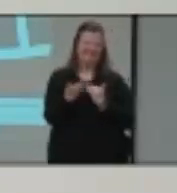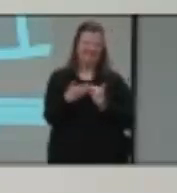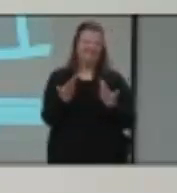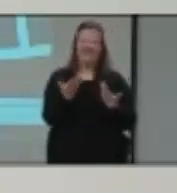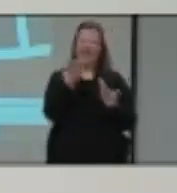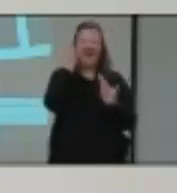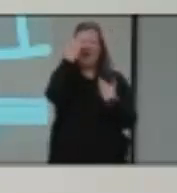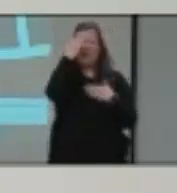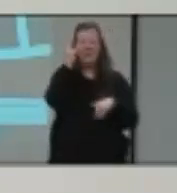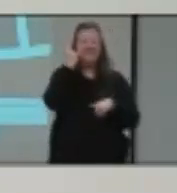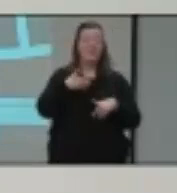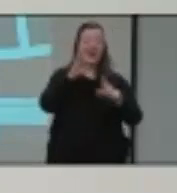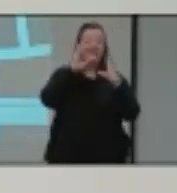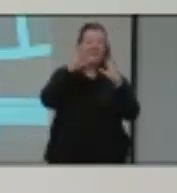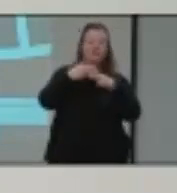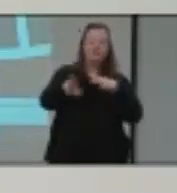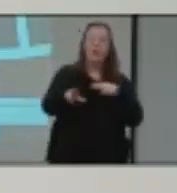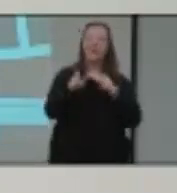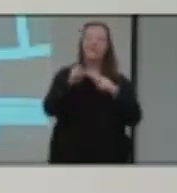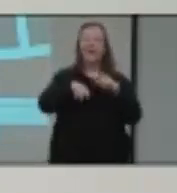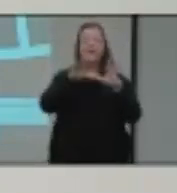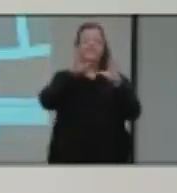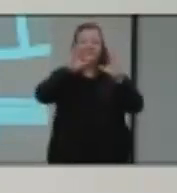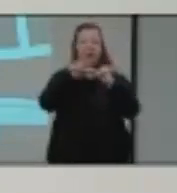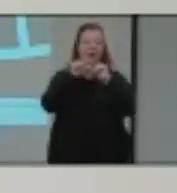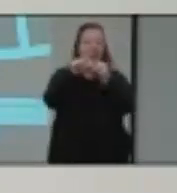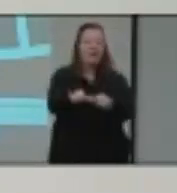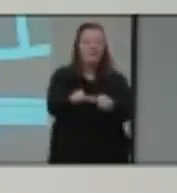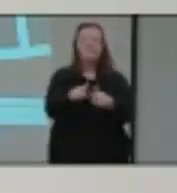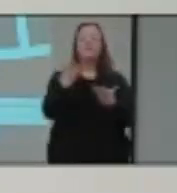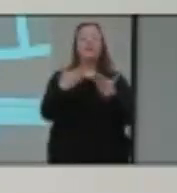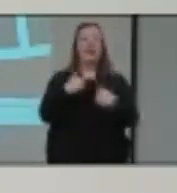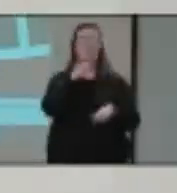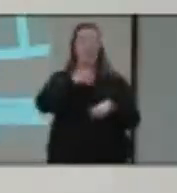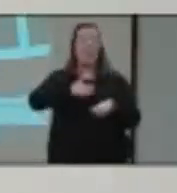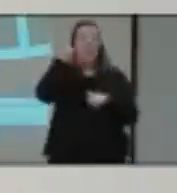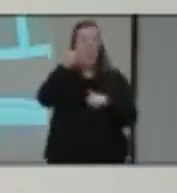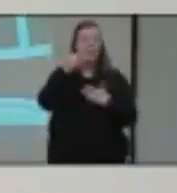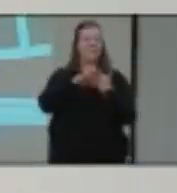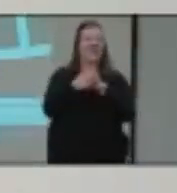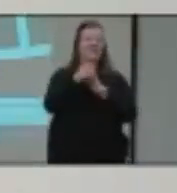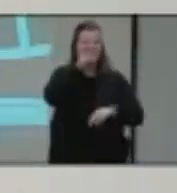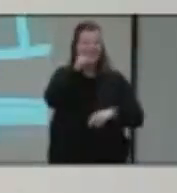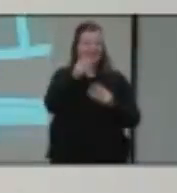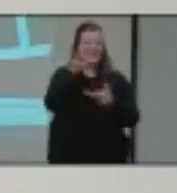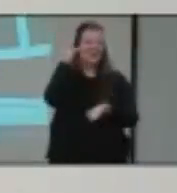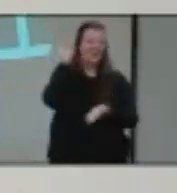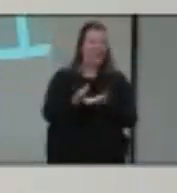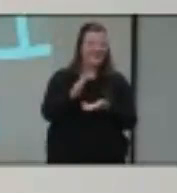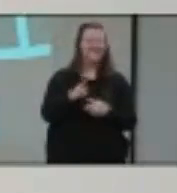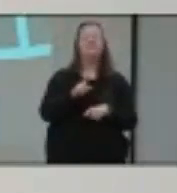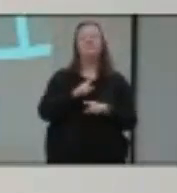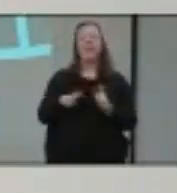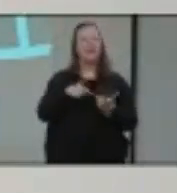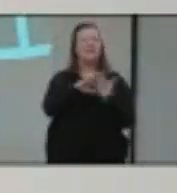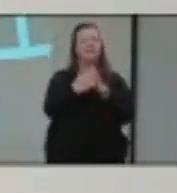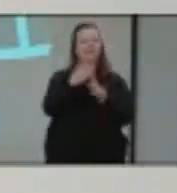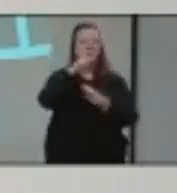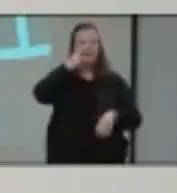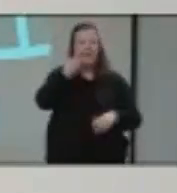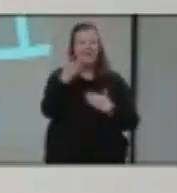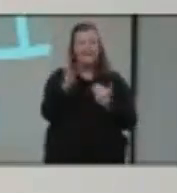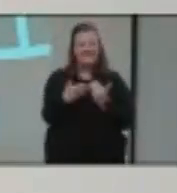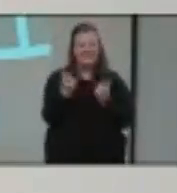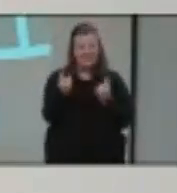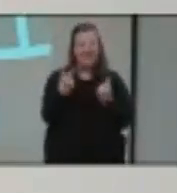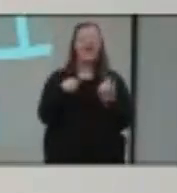I have a short attention span or if just as I get older, I have less patience, but because I get bored very easily, I